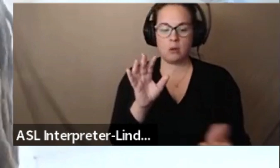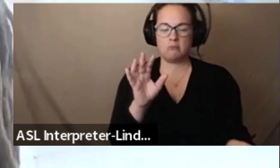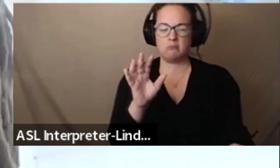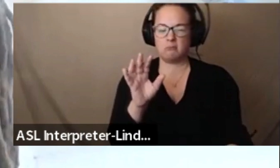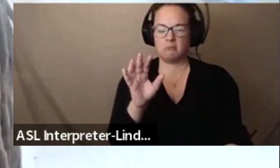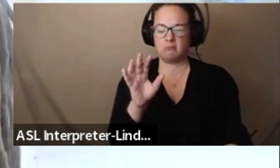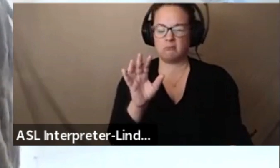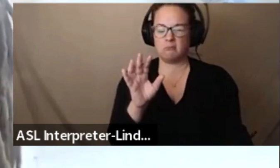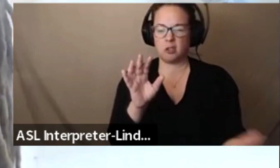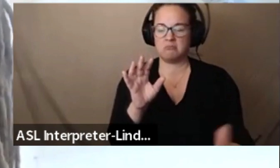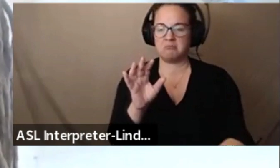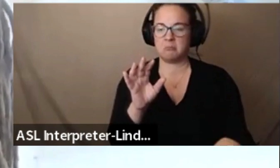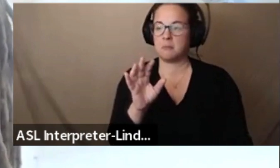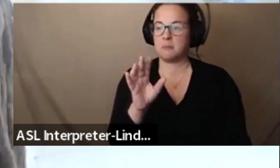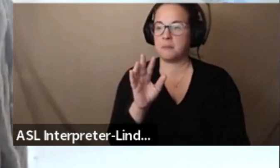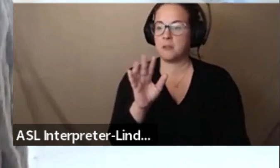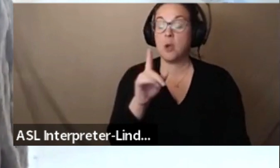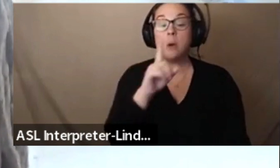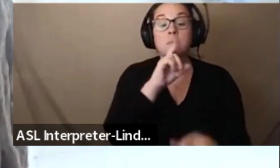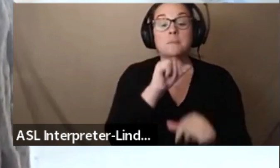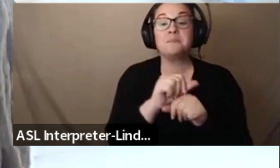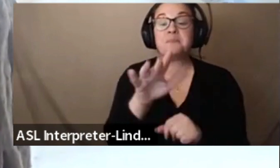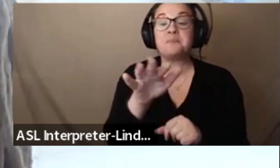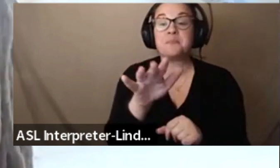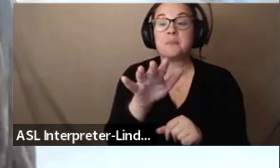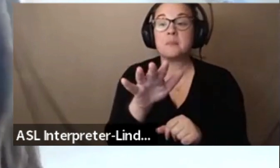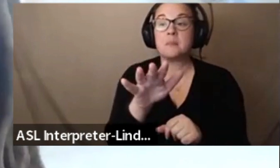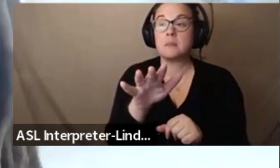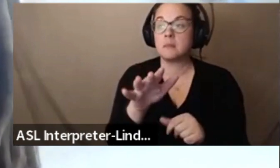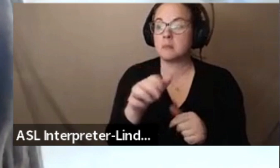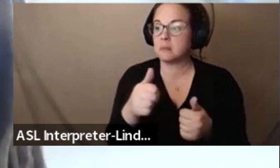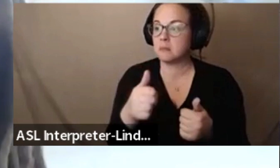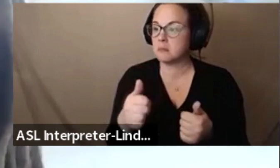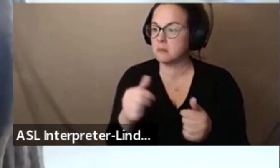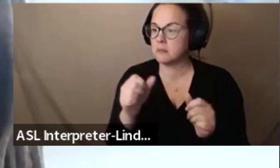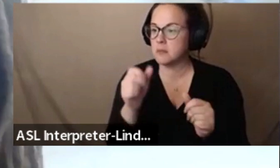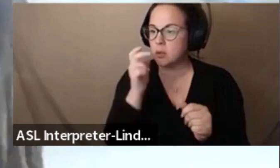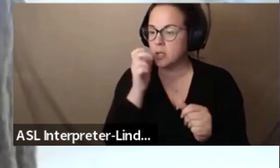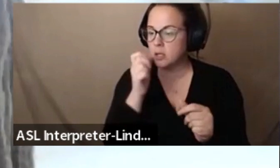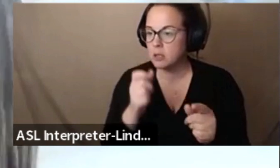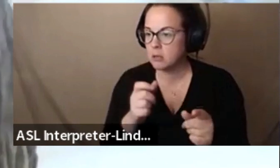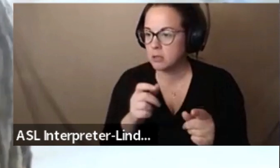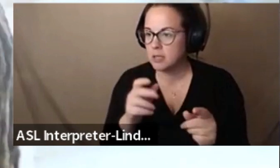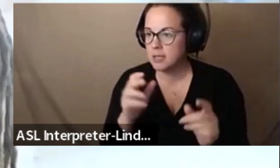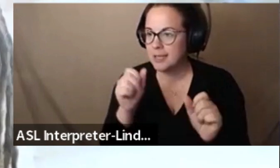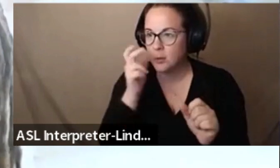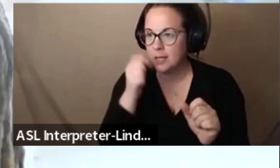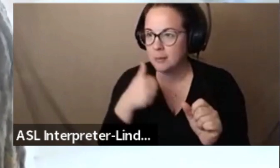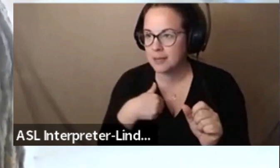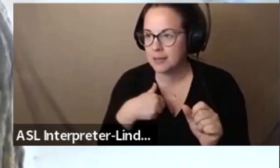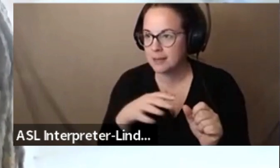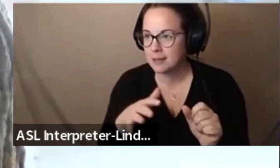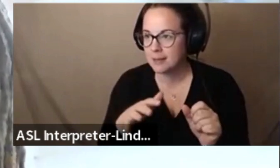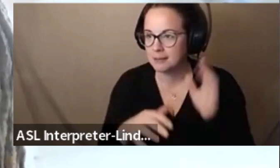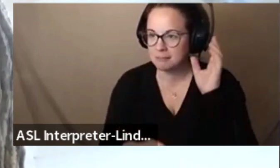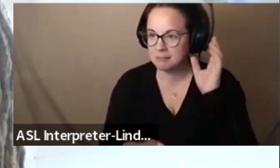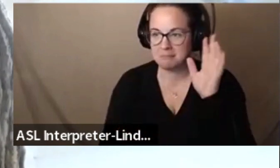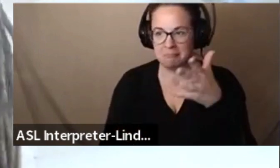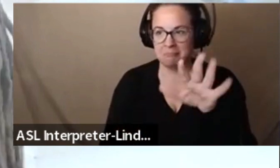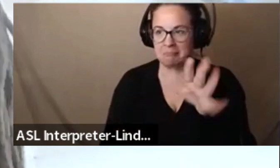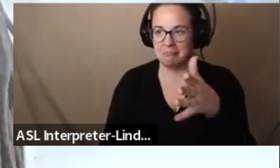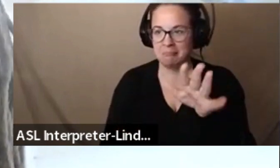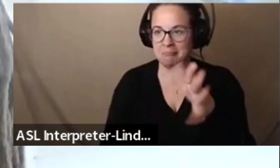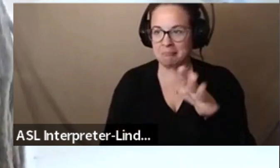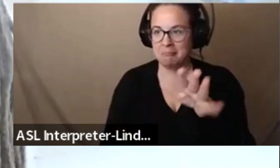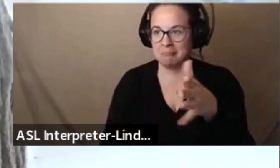Yes, and actually, you know, so yes, there's productions just saying, can they hear you through there? Can you